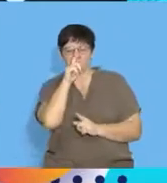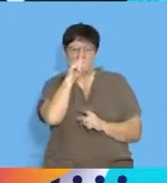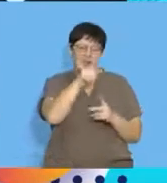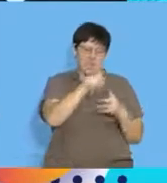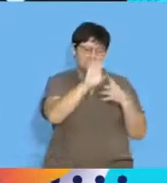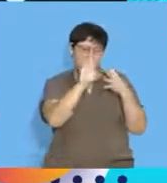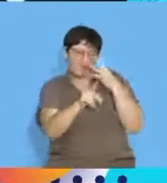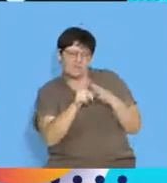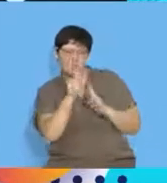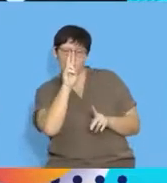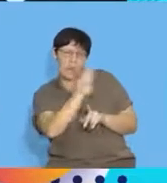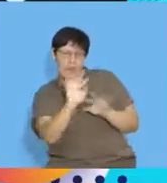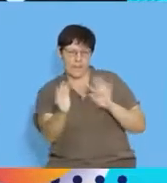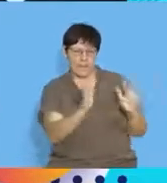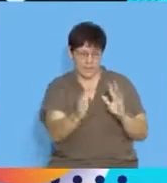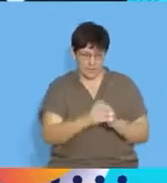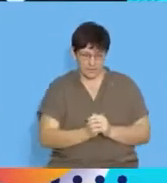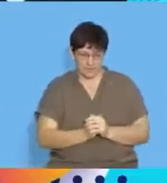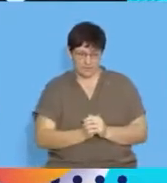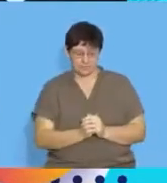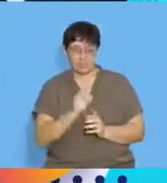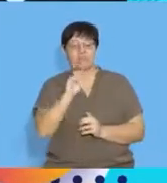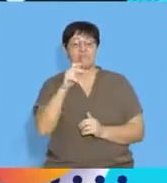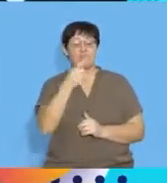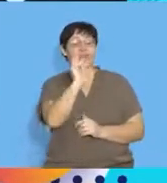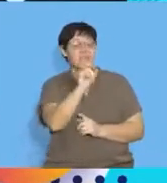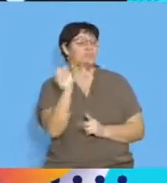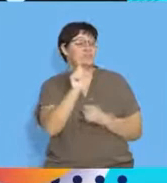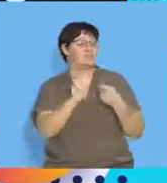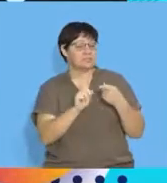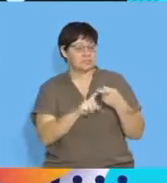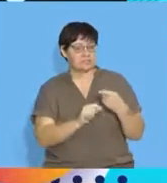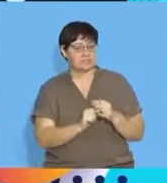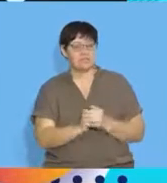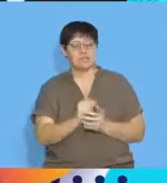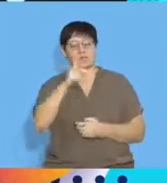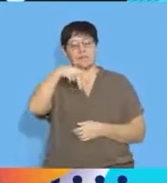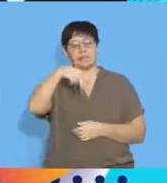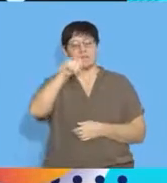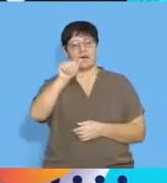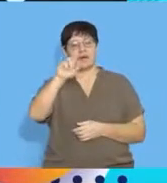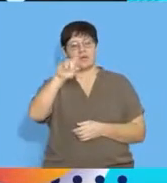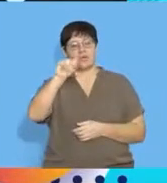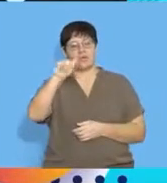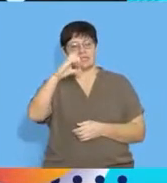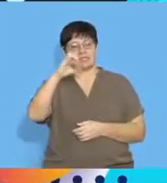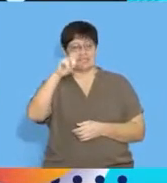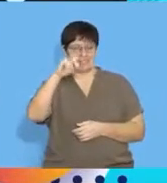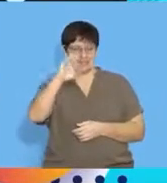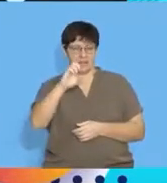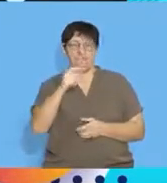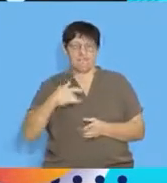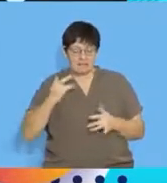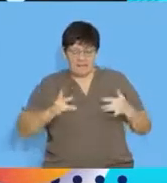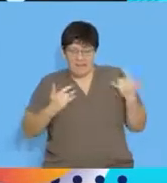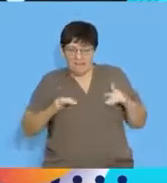Now, obviously, one of the things about fungus is that it is parasitic. It needs to live on